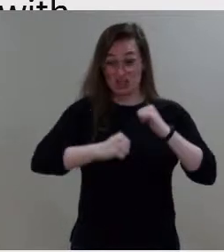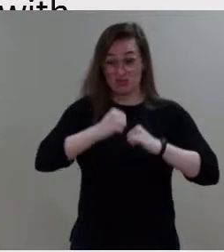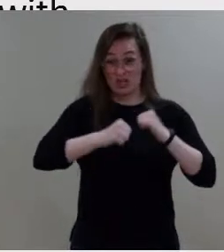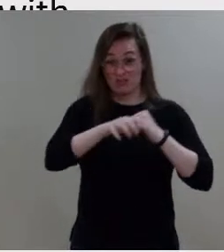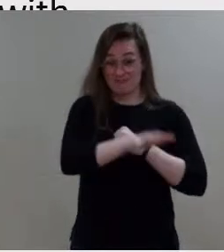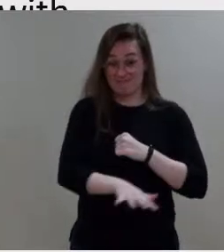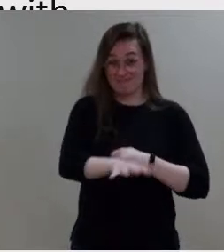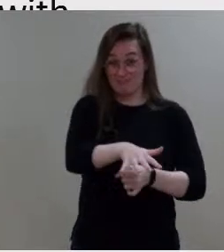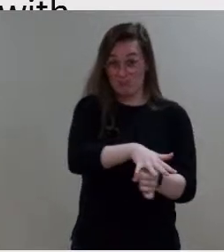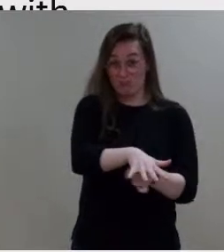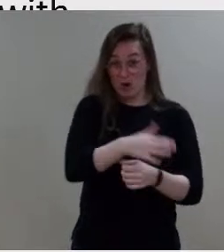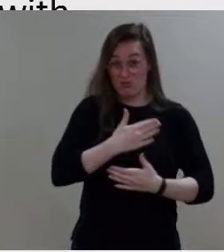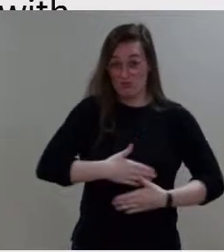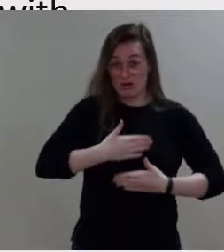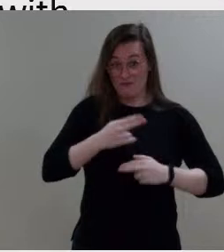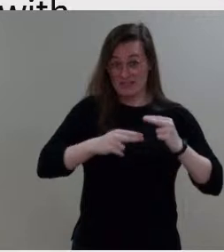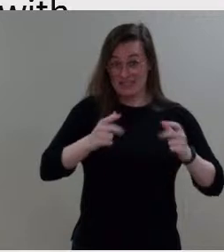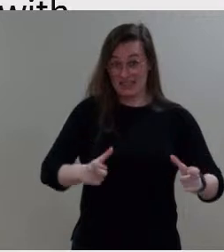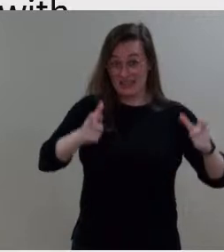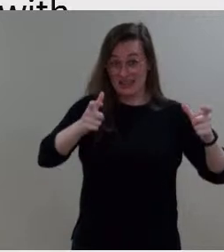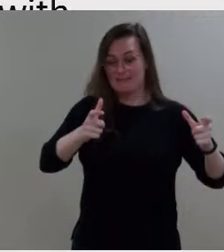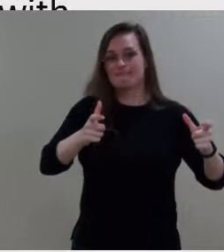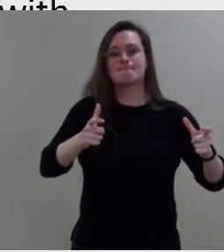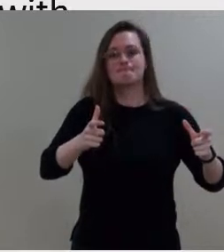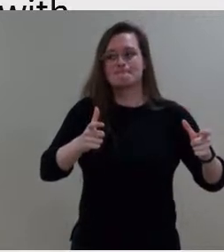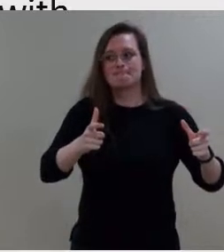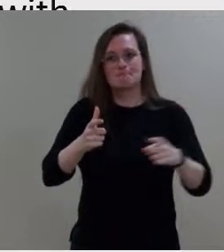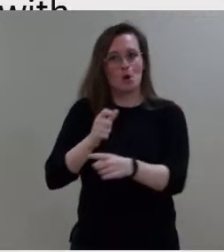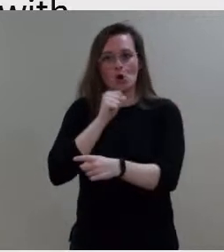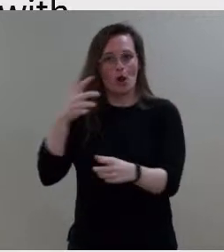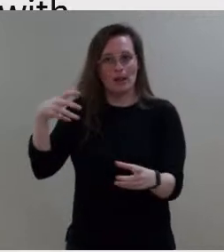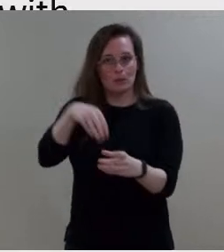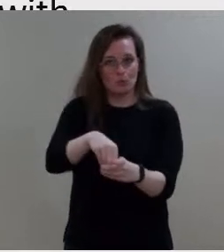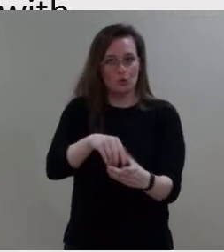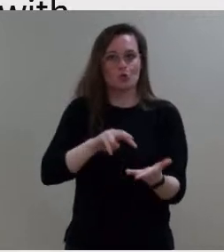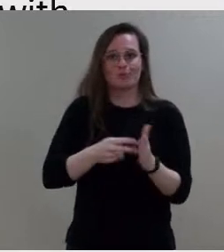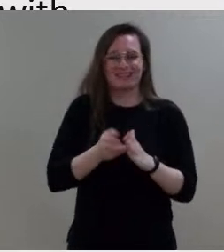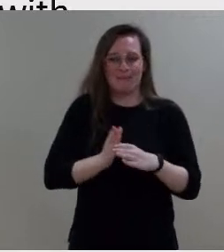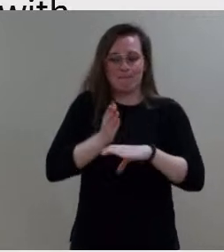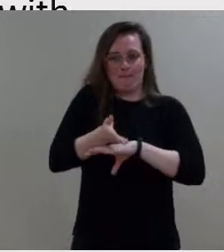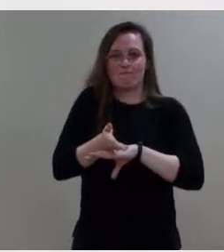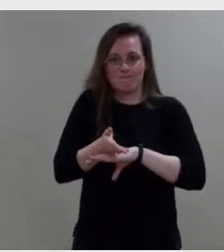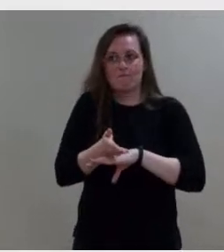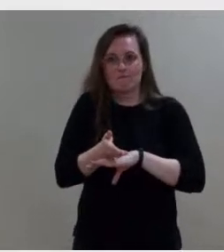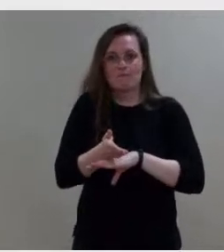regional recreation facility. So those would all be over and above the $26 million plan.